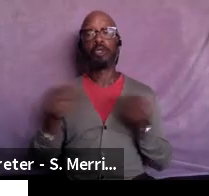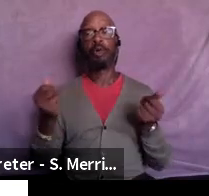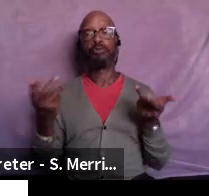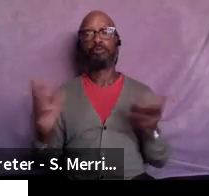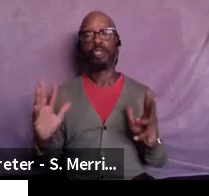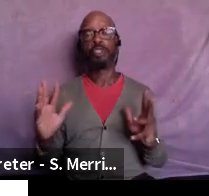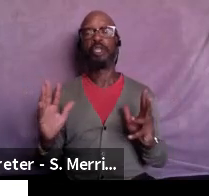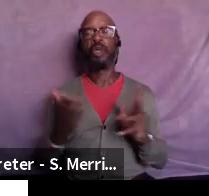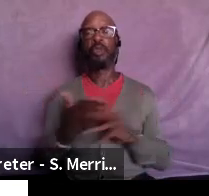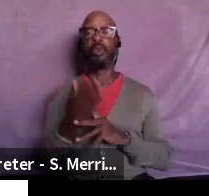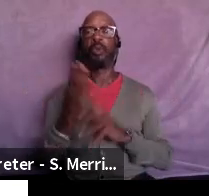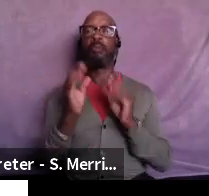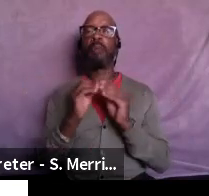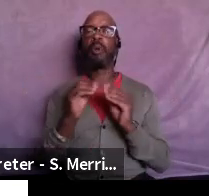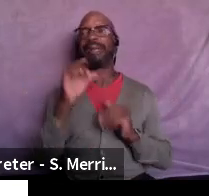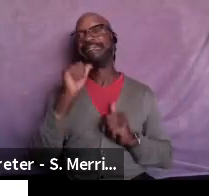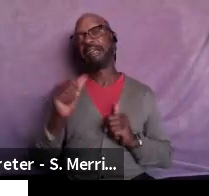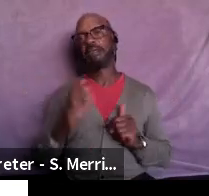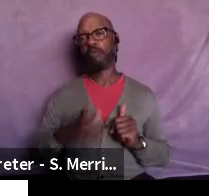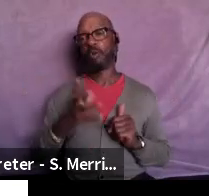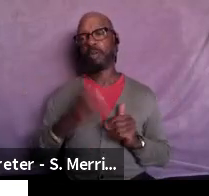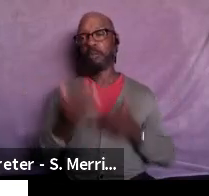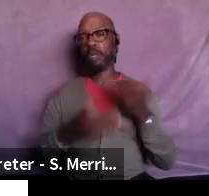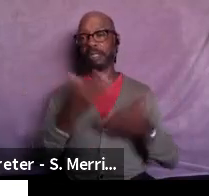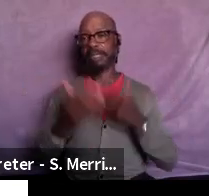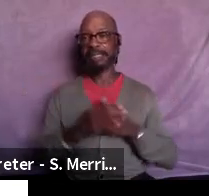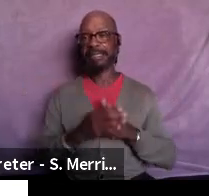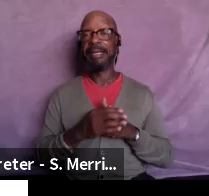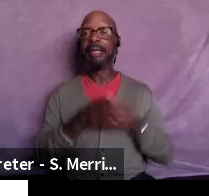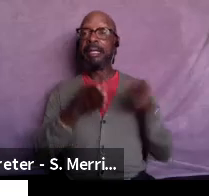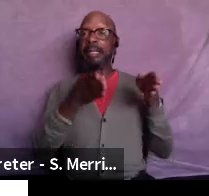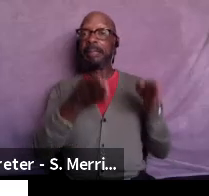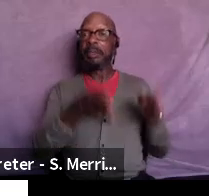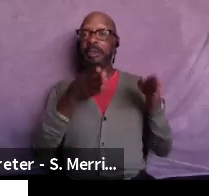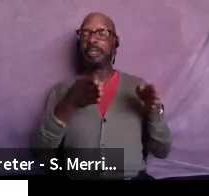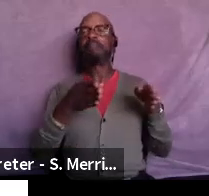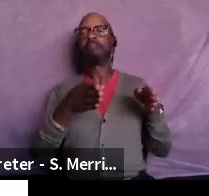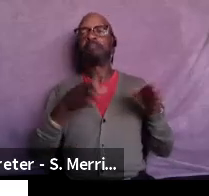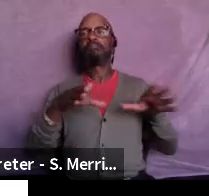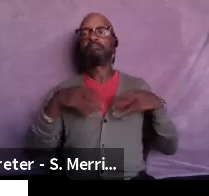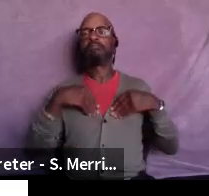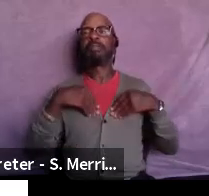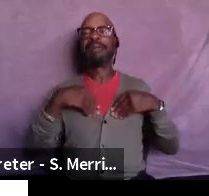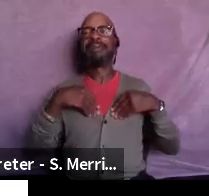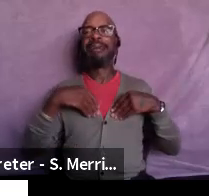call a more informal process, and the entity undertook voluntary corrective